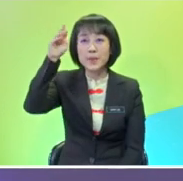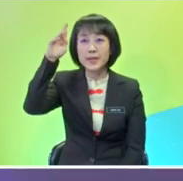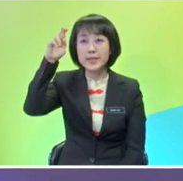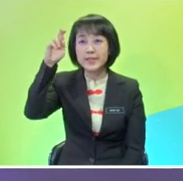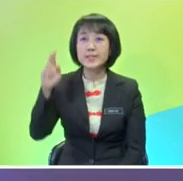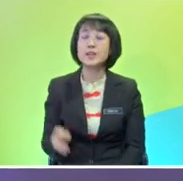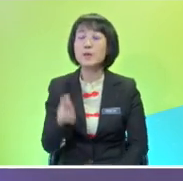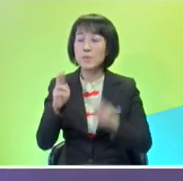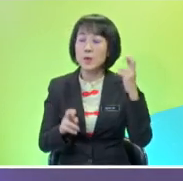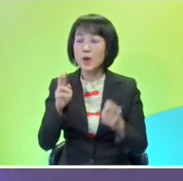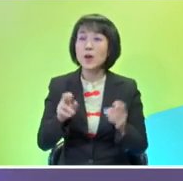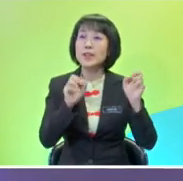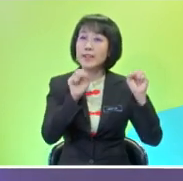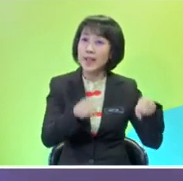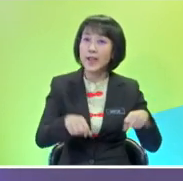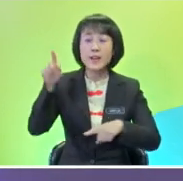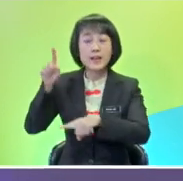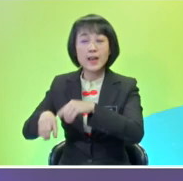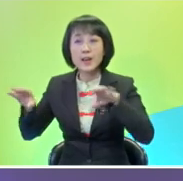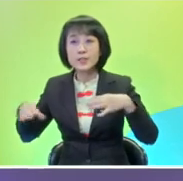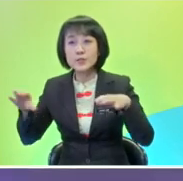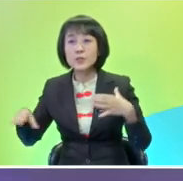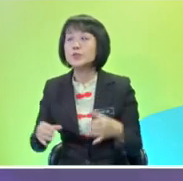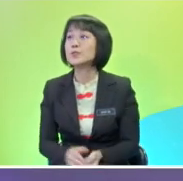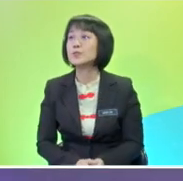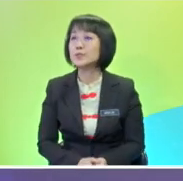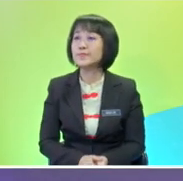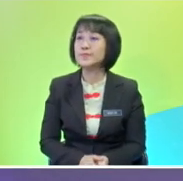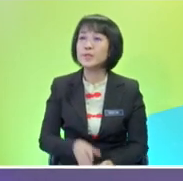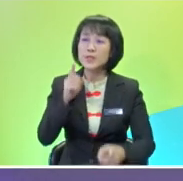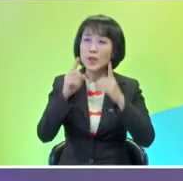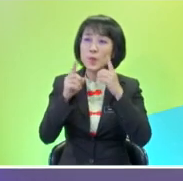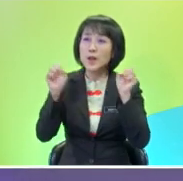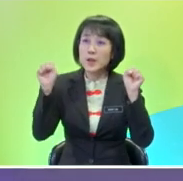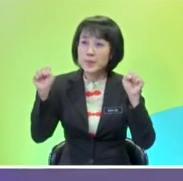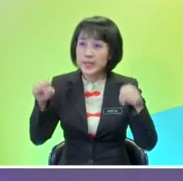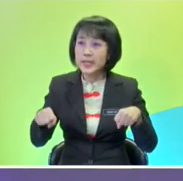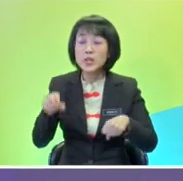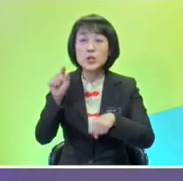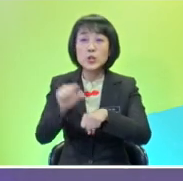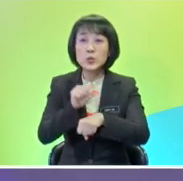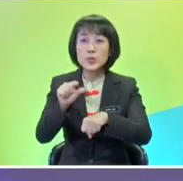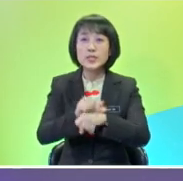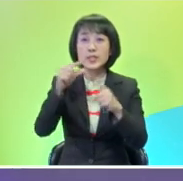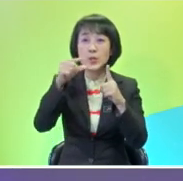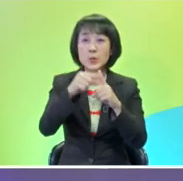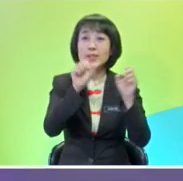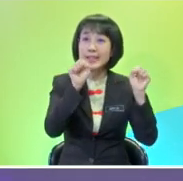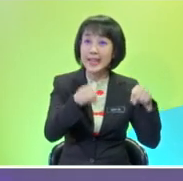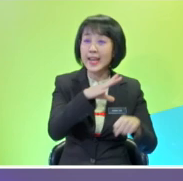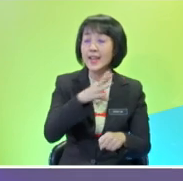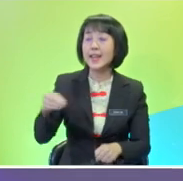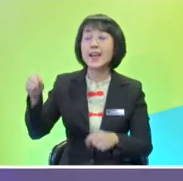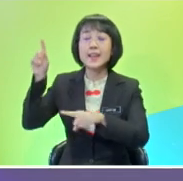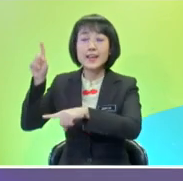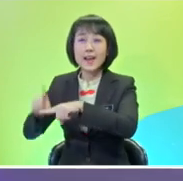can you, and we have also learned how to talk about ability using the word can and can't to describe